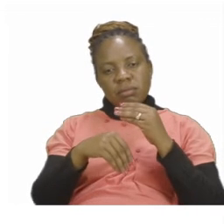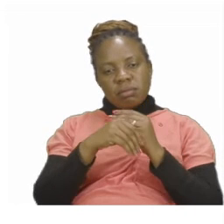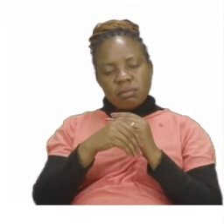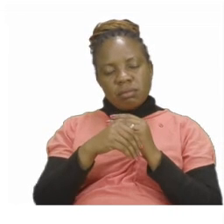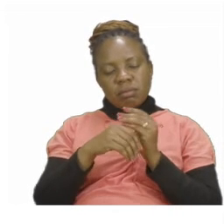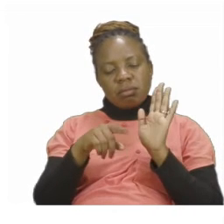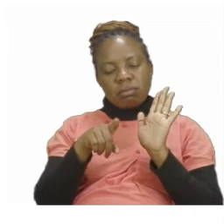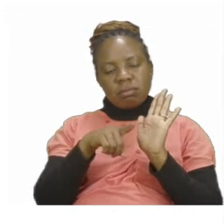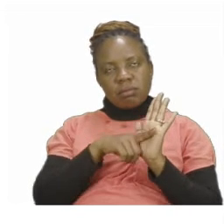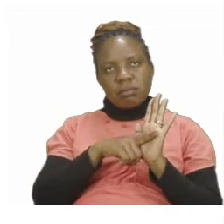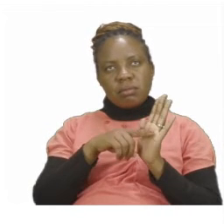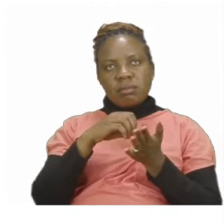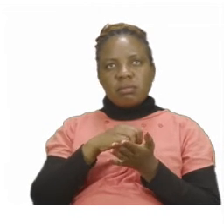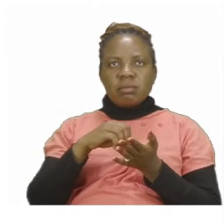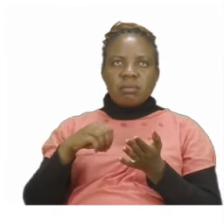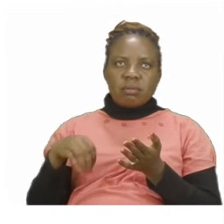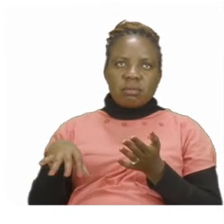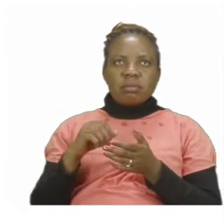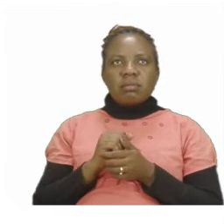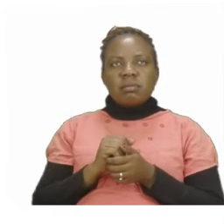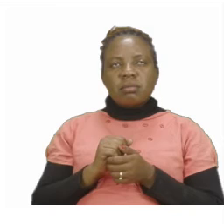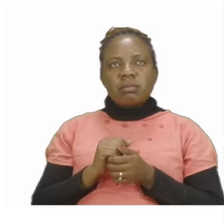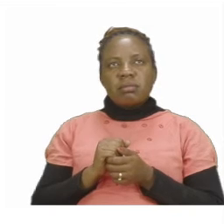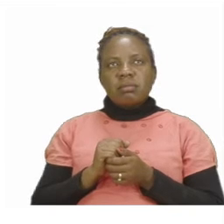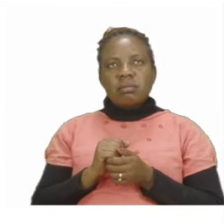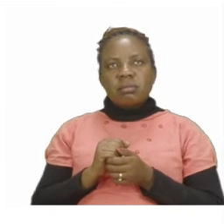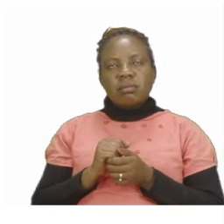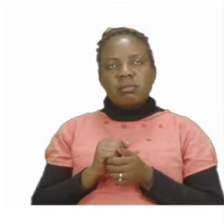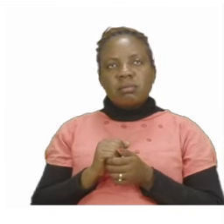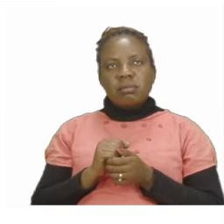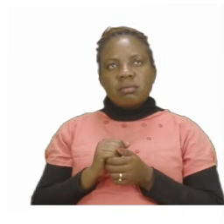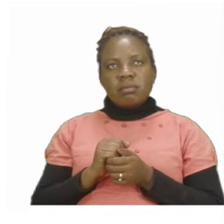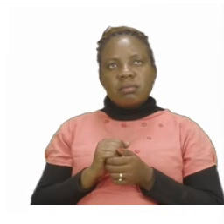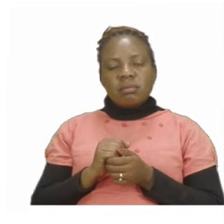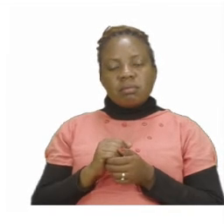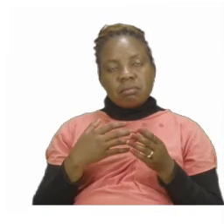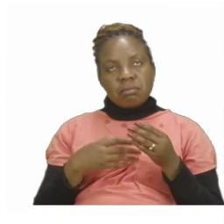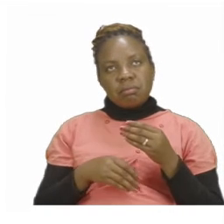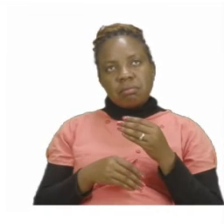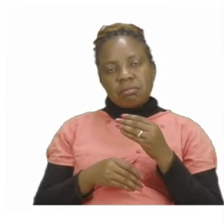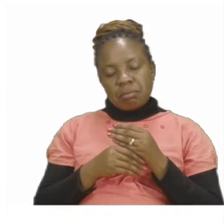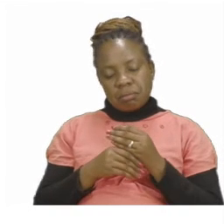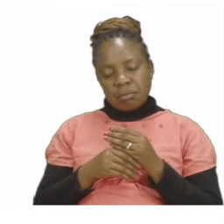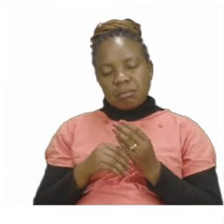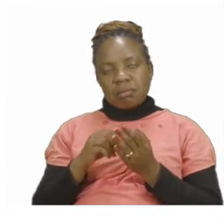computation. And this time around, everyone, we are going to do some addition